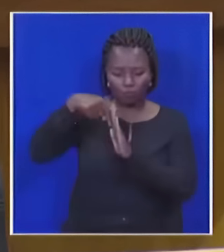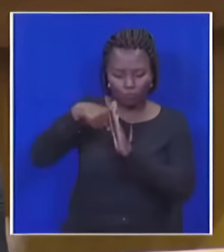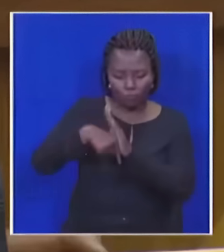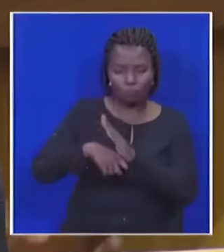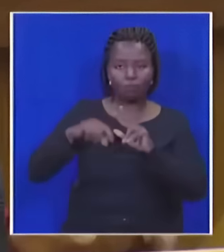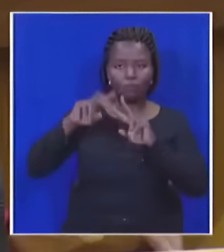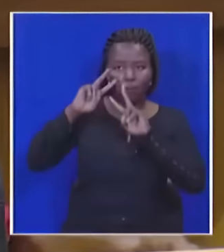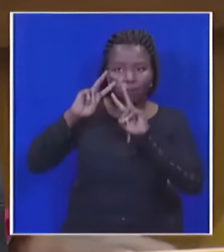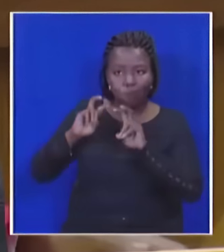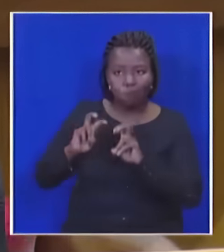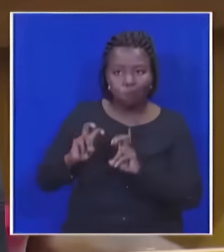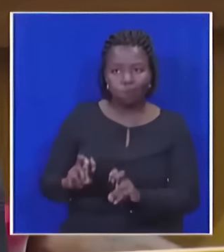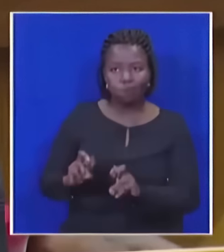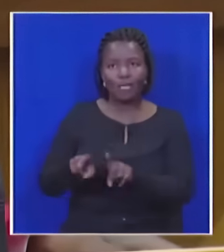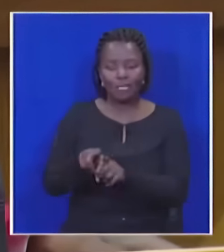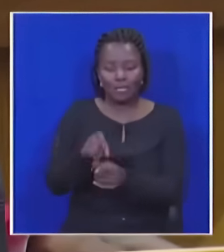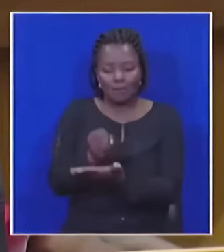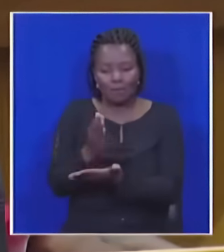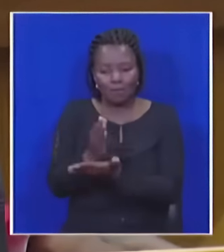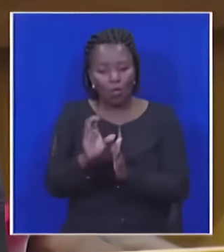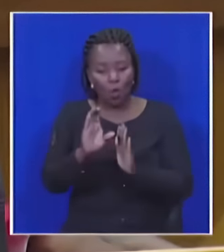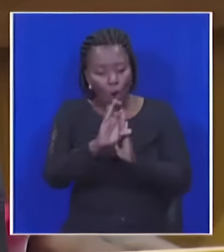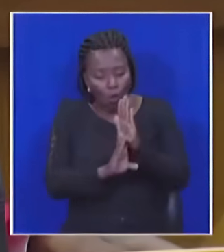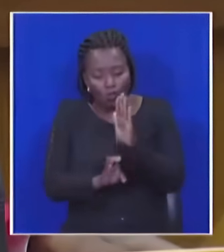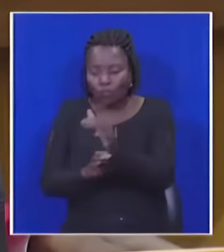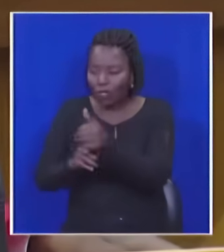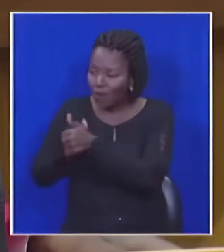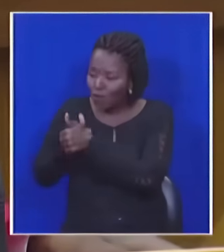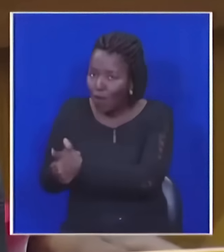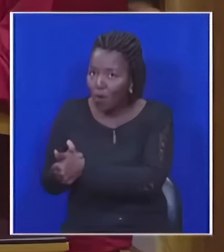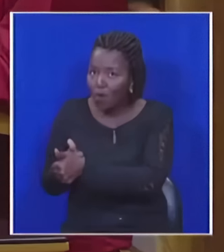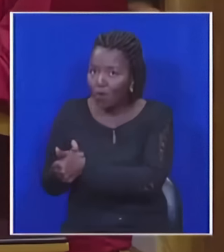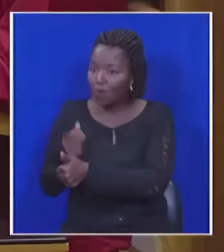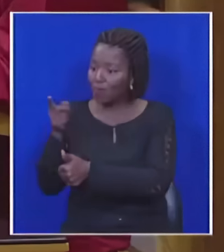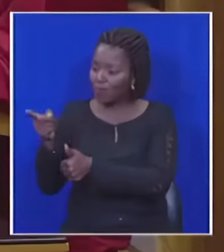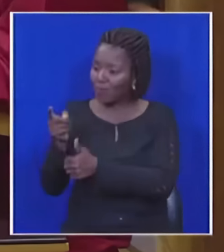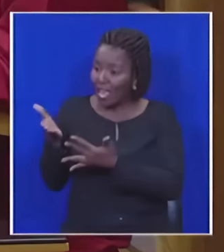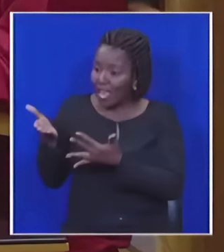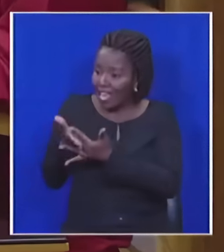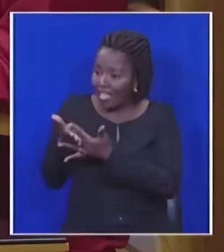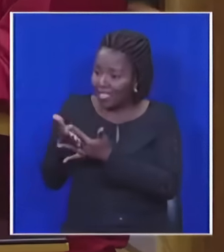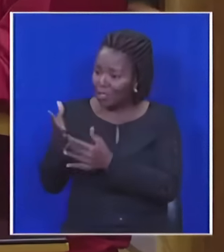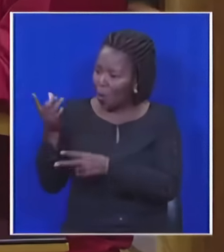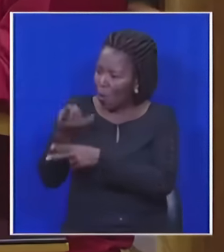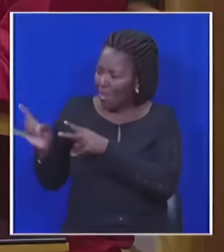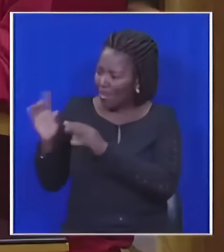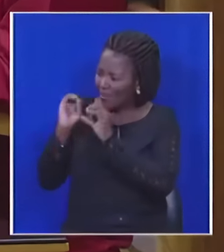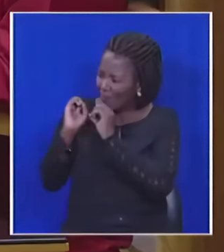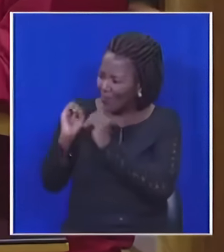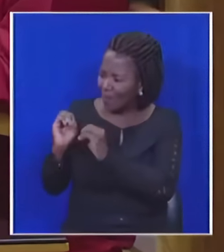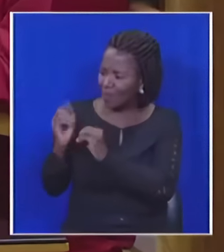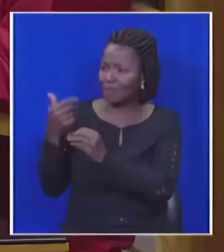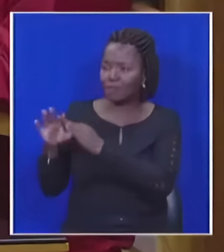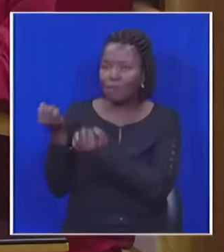the confines of the Constitution. So you have never won any case against us in court